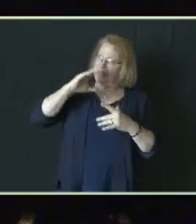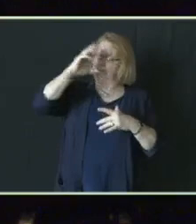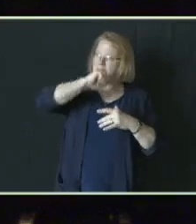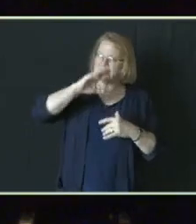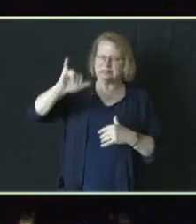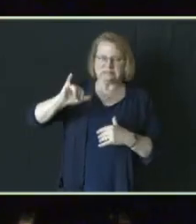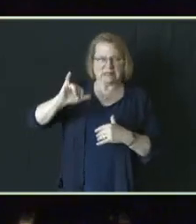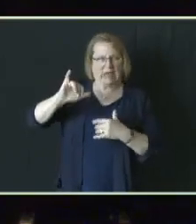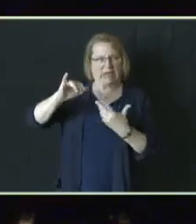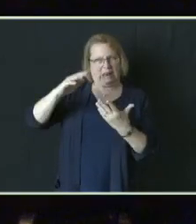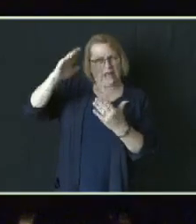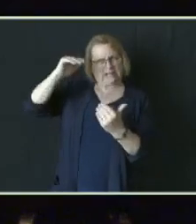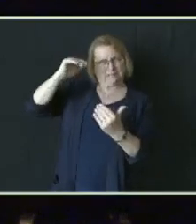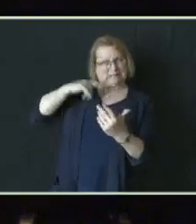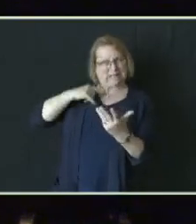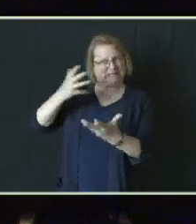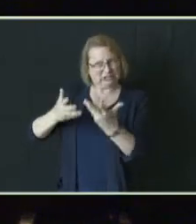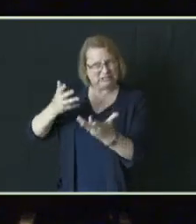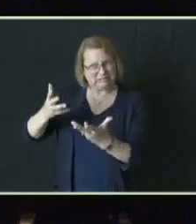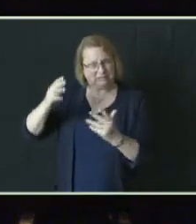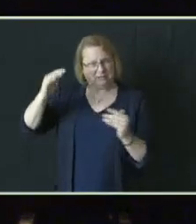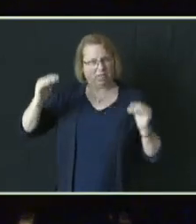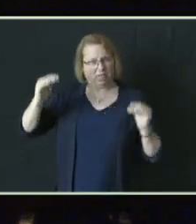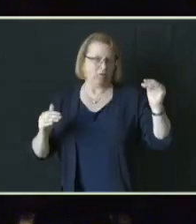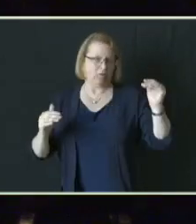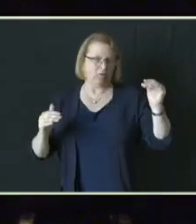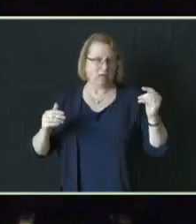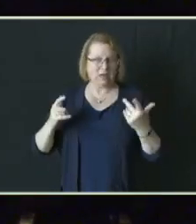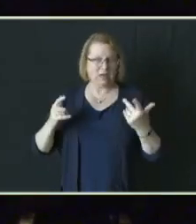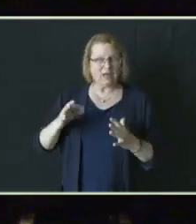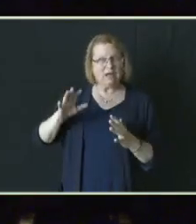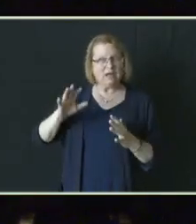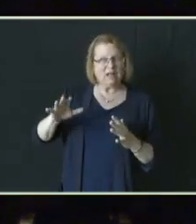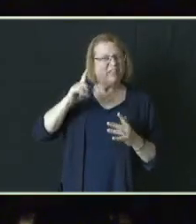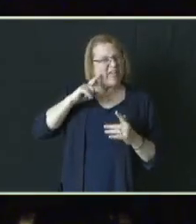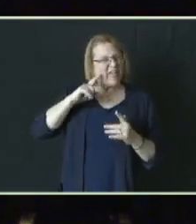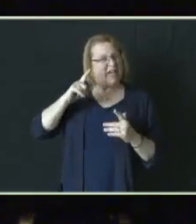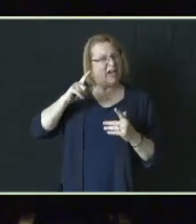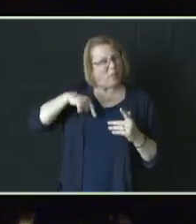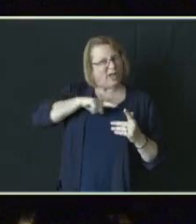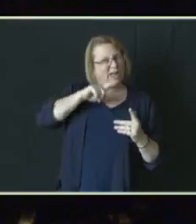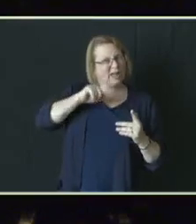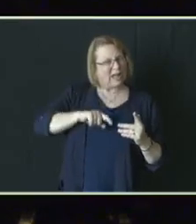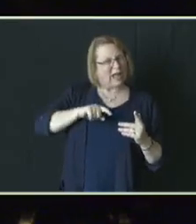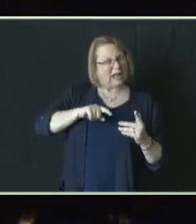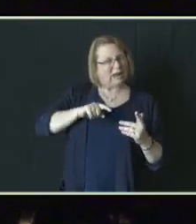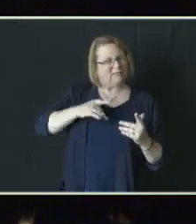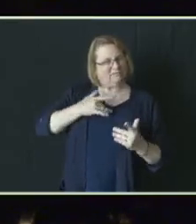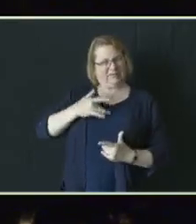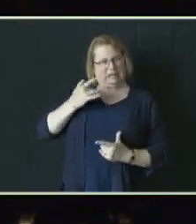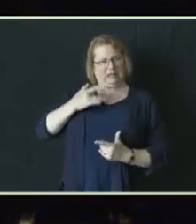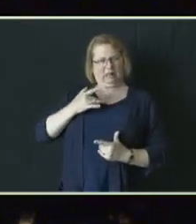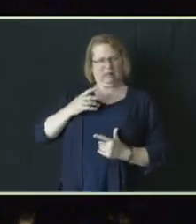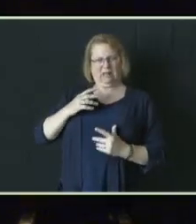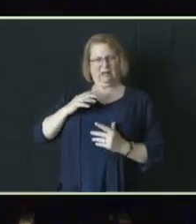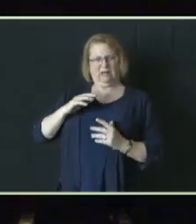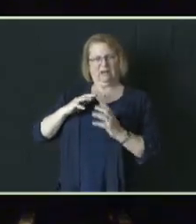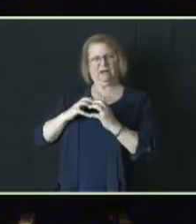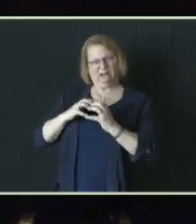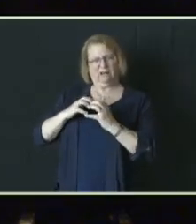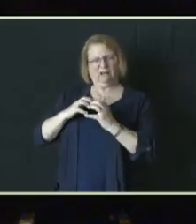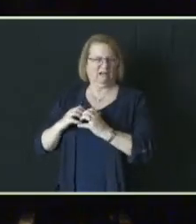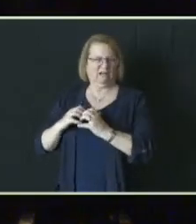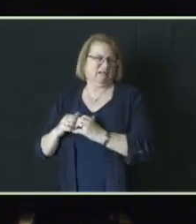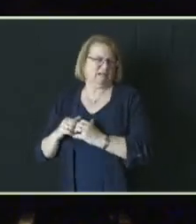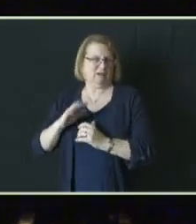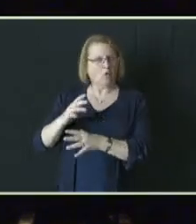these events happen, it's the equivalent of whittling away at the confidence in your brand. Well, the